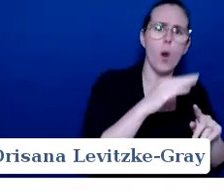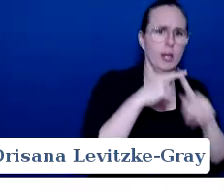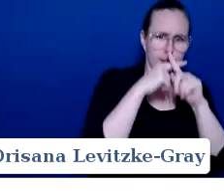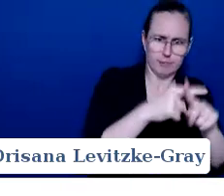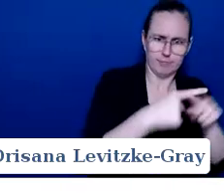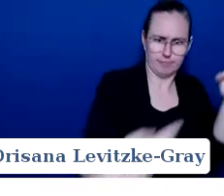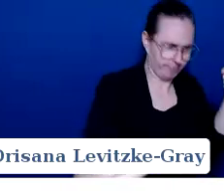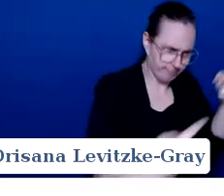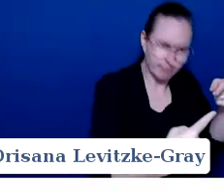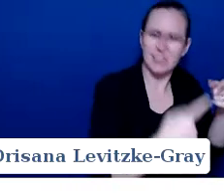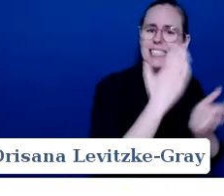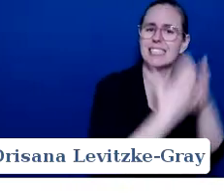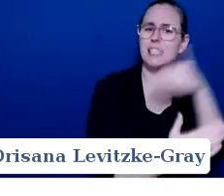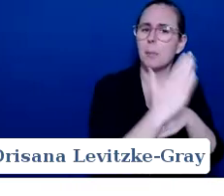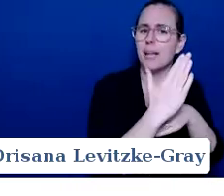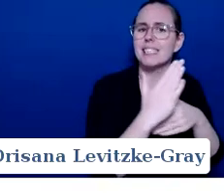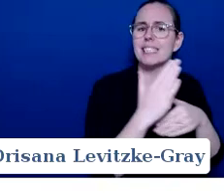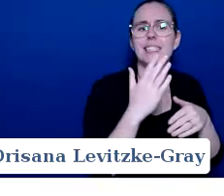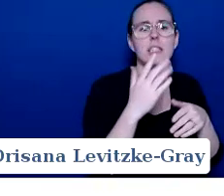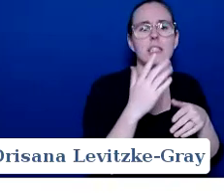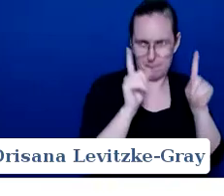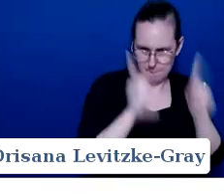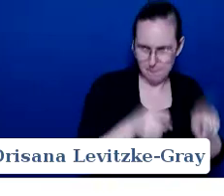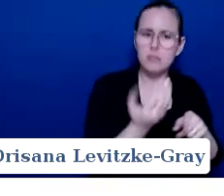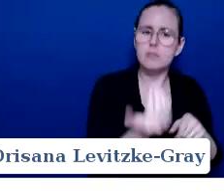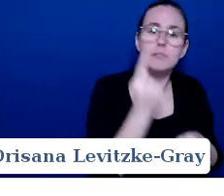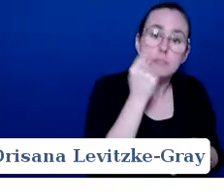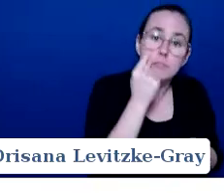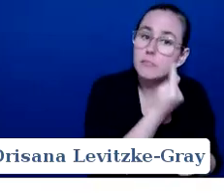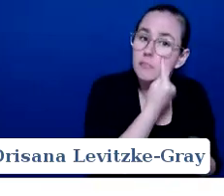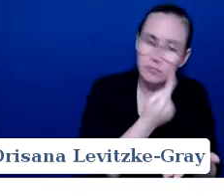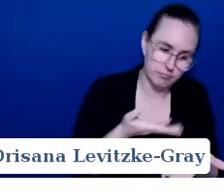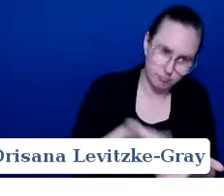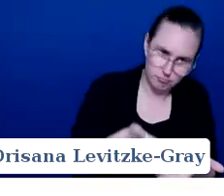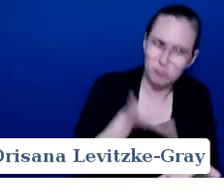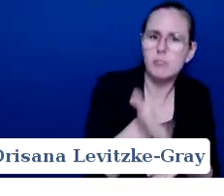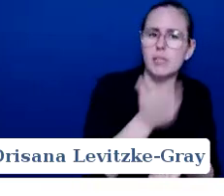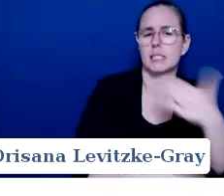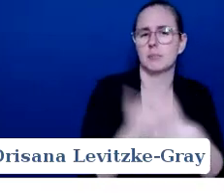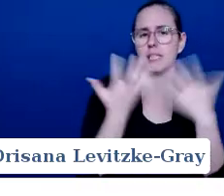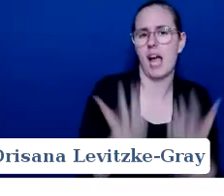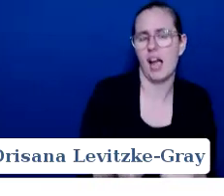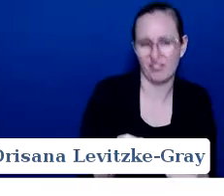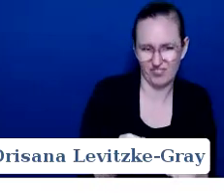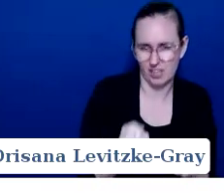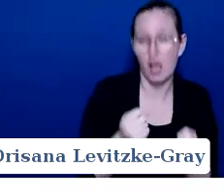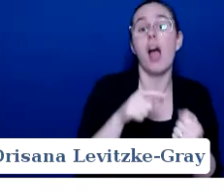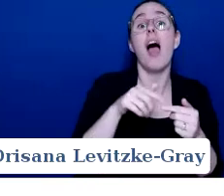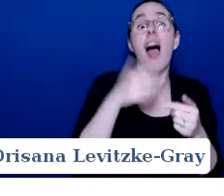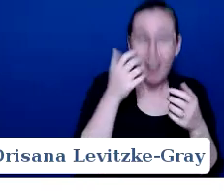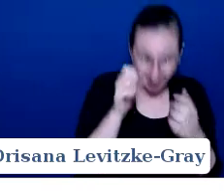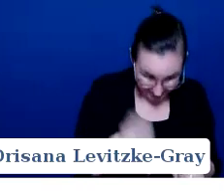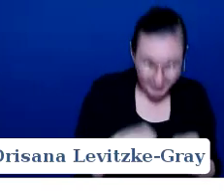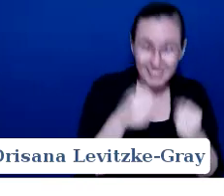Andrey, senior social protection specialist, also at the World Bank, who can share with us a bit of